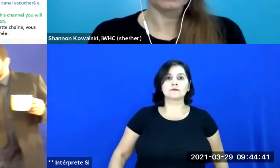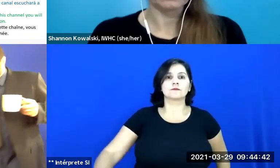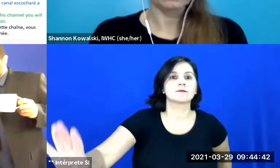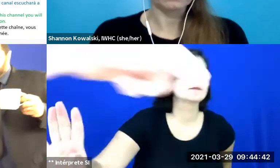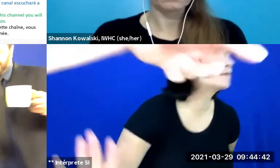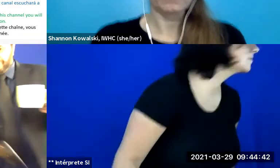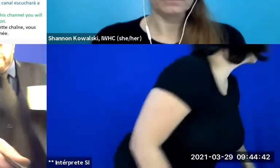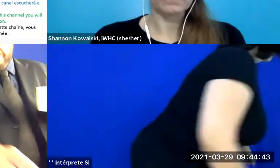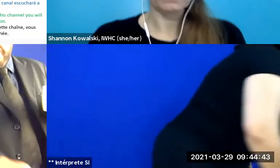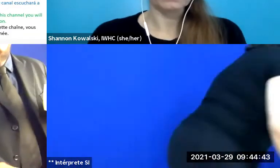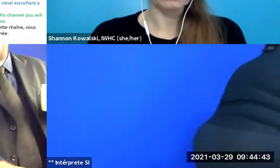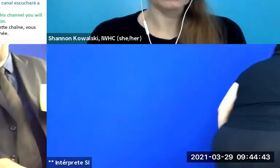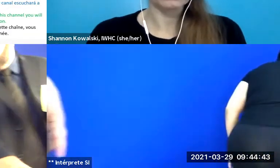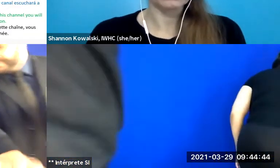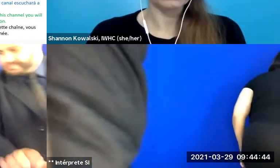Muchas gracias.